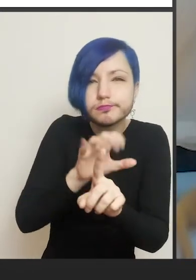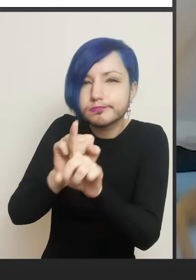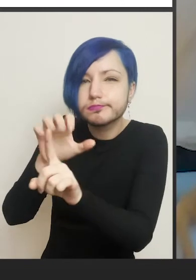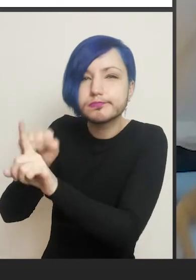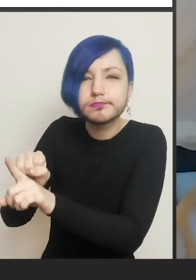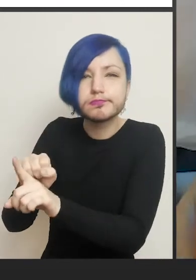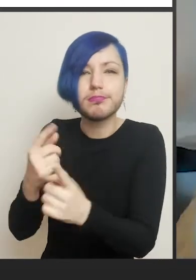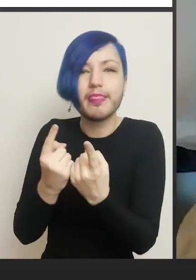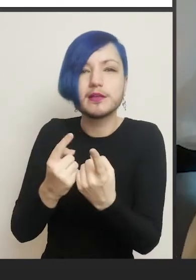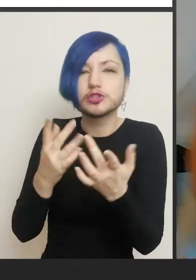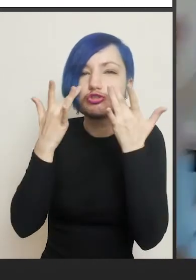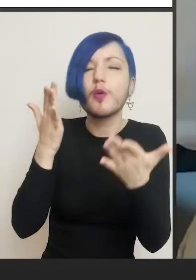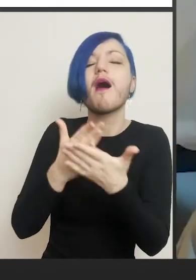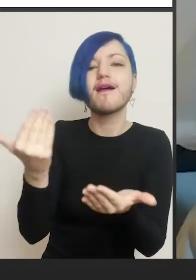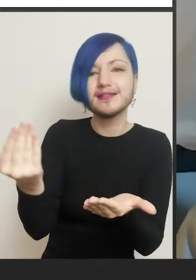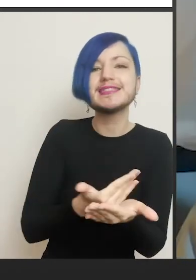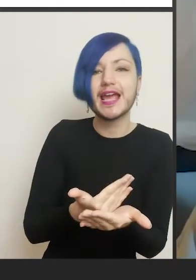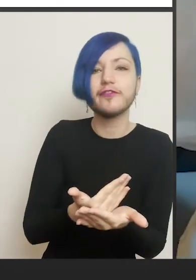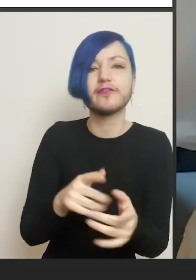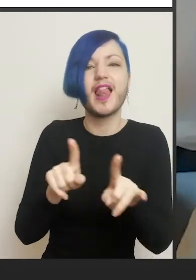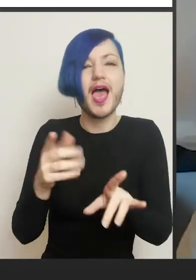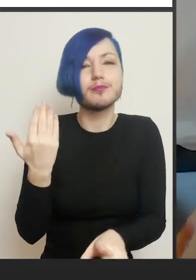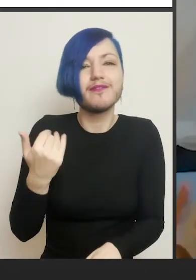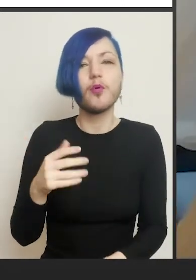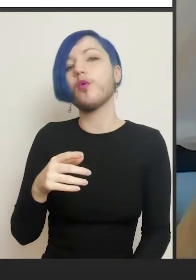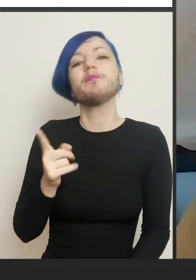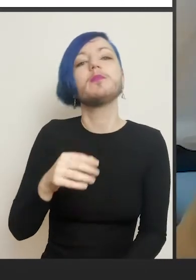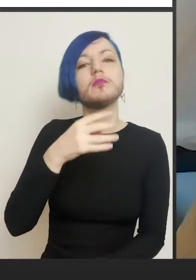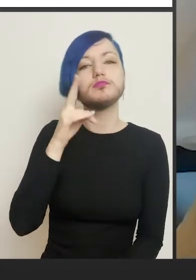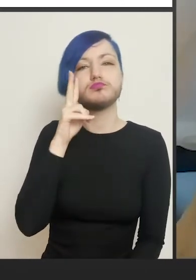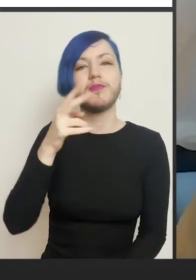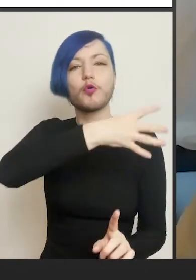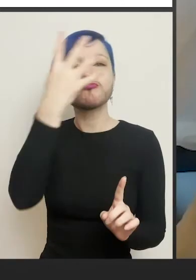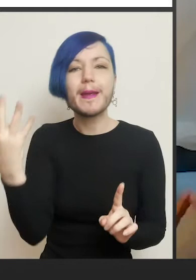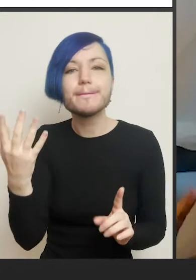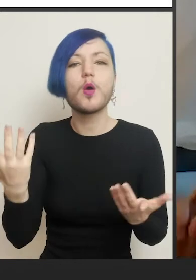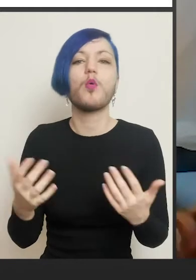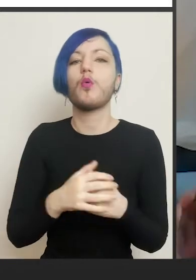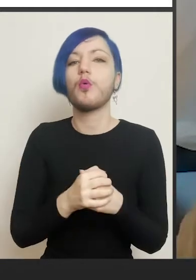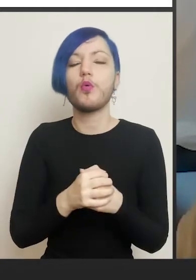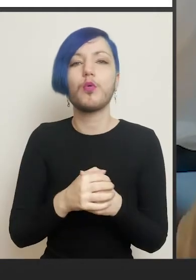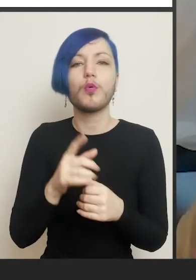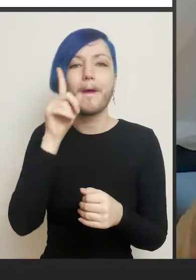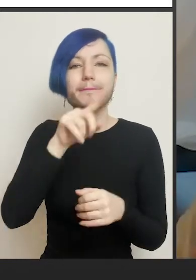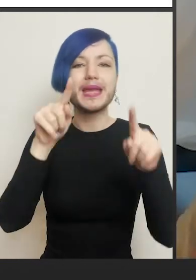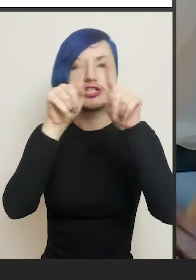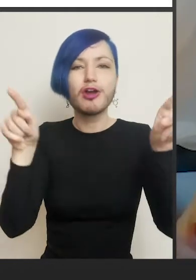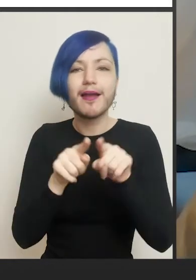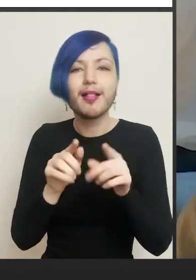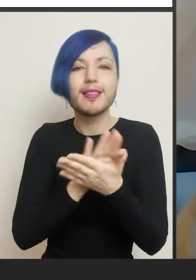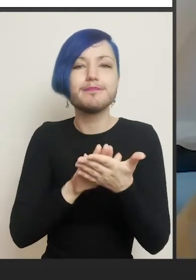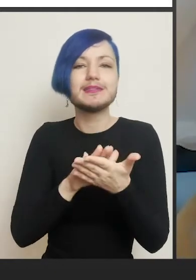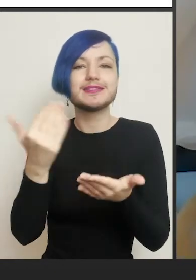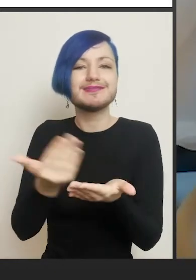is safe. Just like people might have looked for a rainbow or a pink triangle to know that that was a safe space to go as a